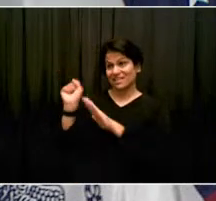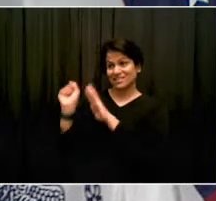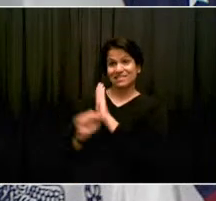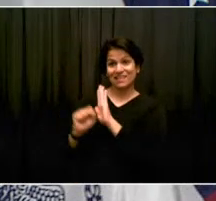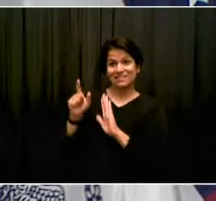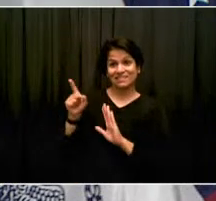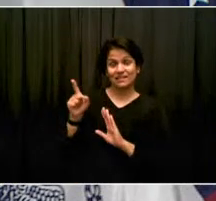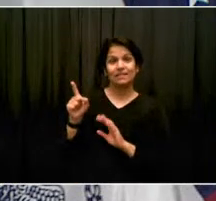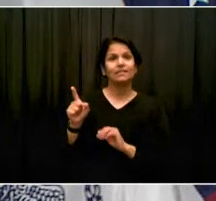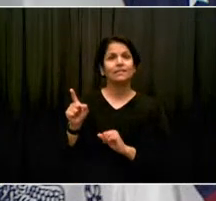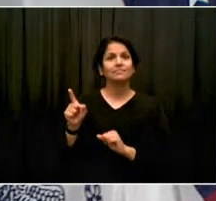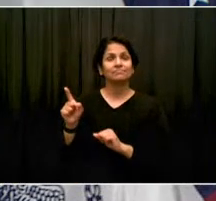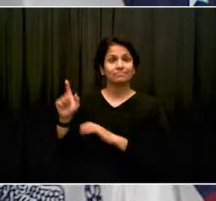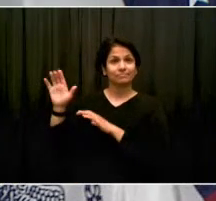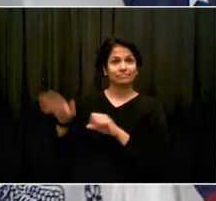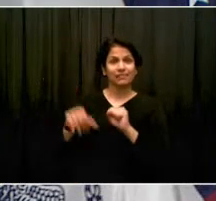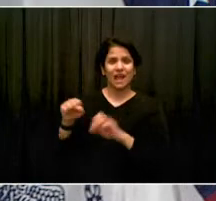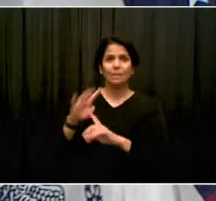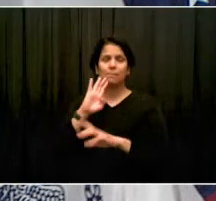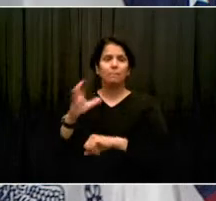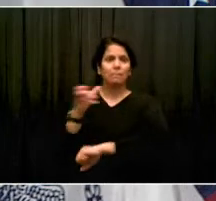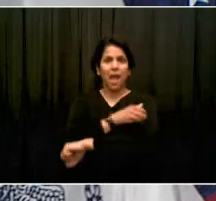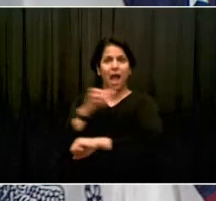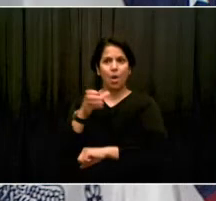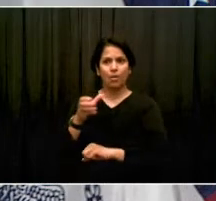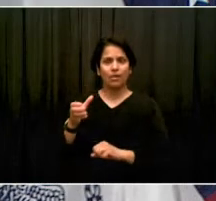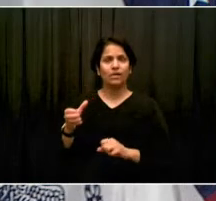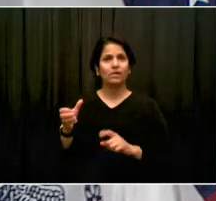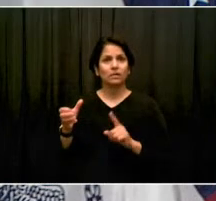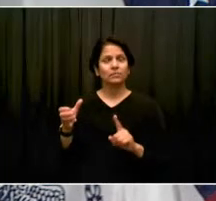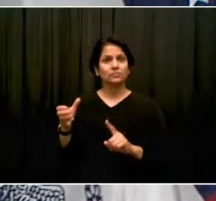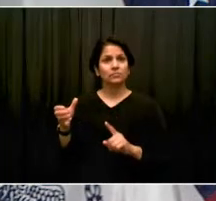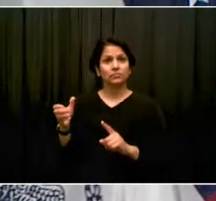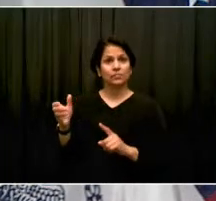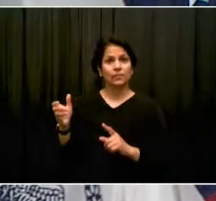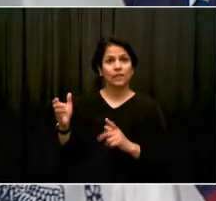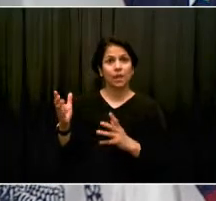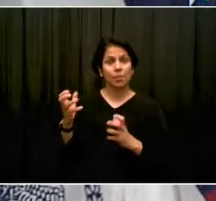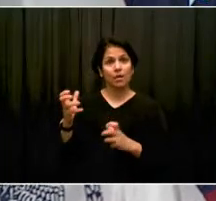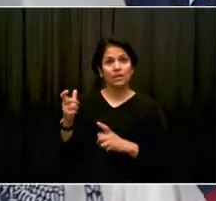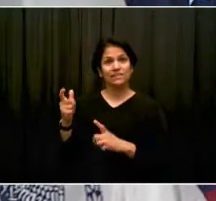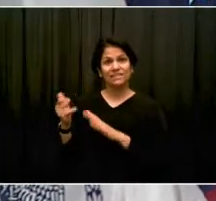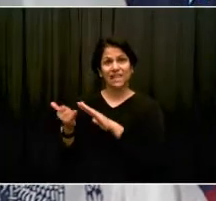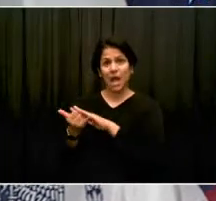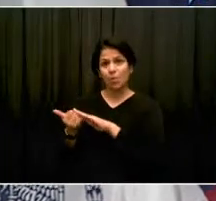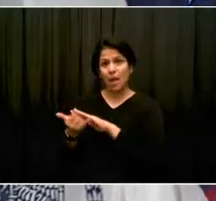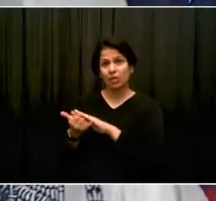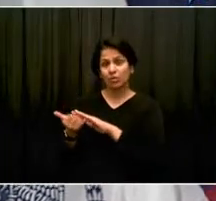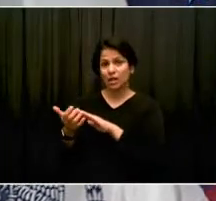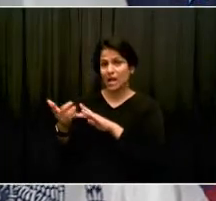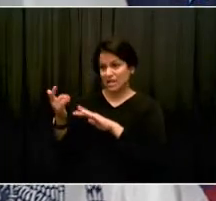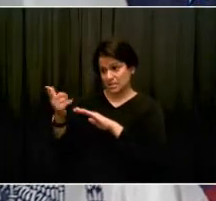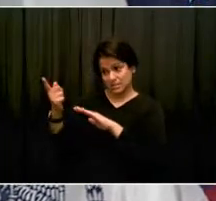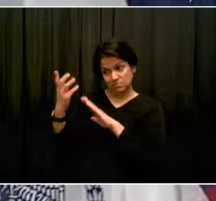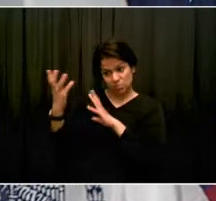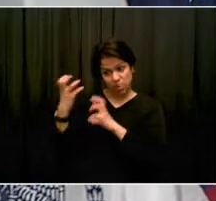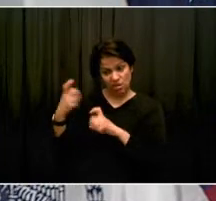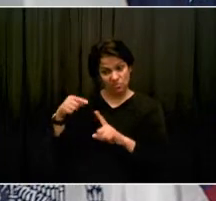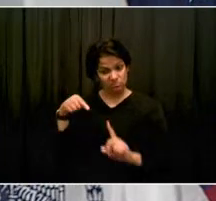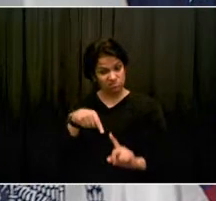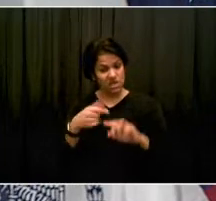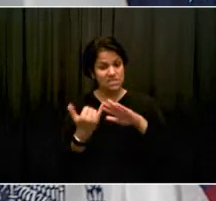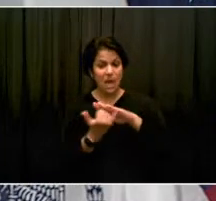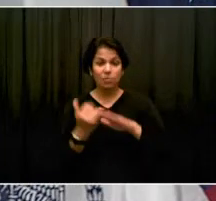order to really make New York back the way it used to be? 2 great questions. So look, Courtney, I think that was one of the